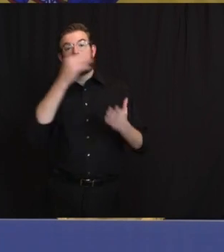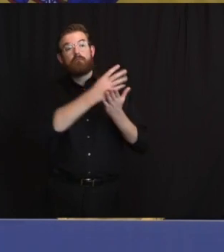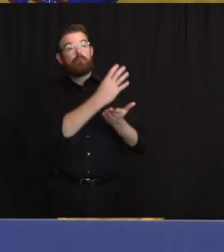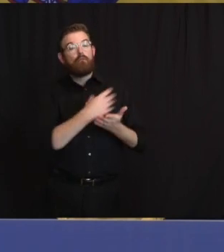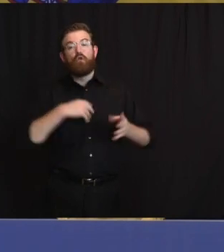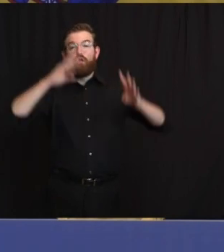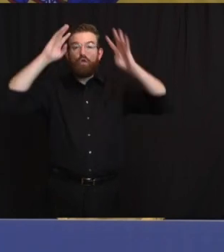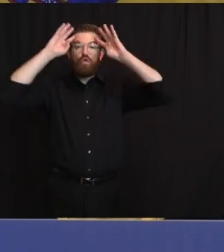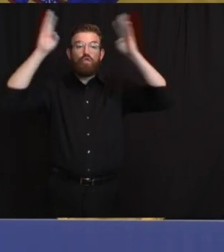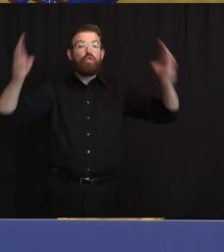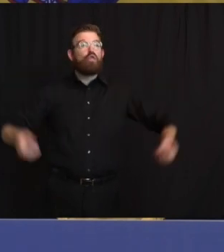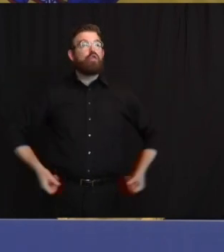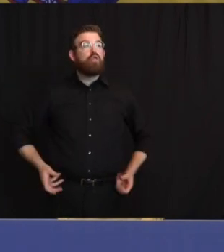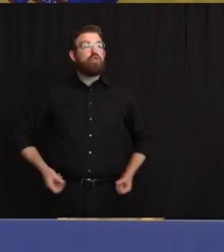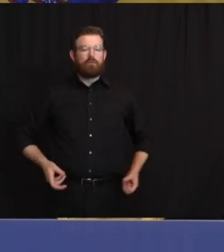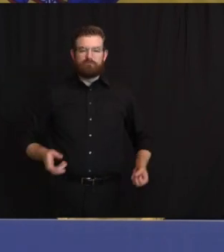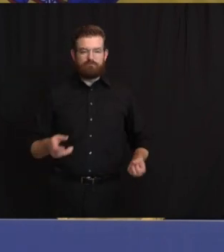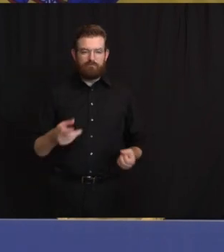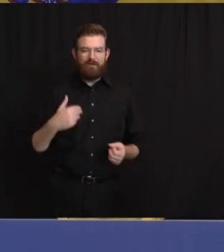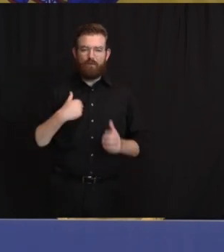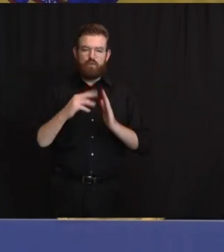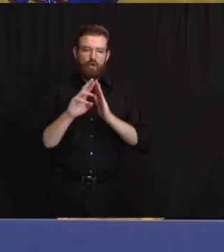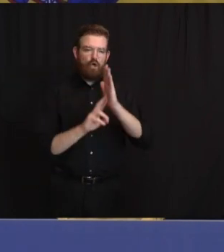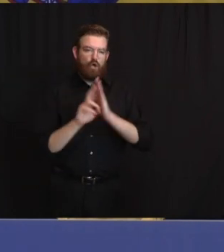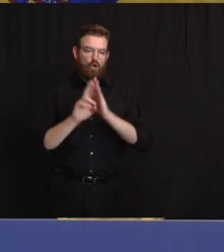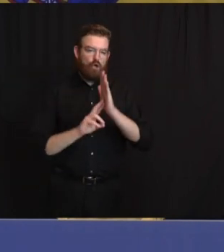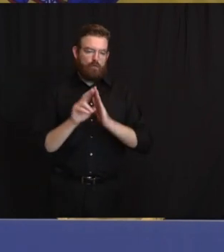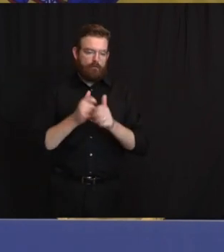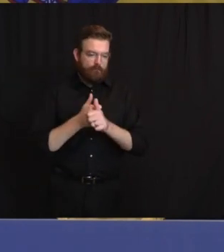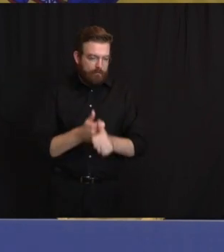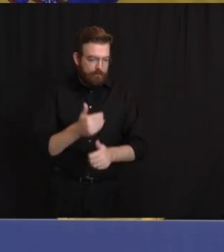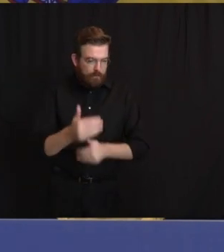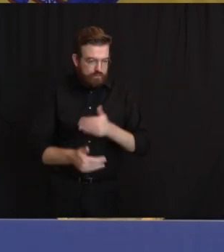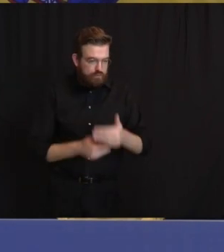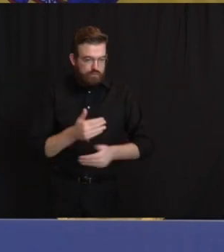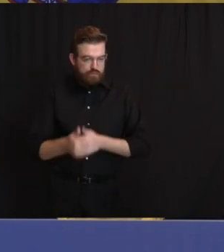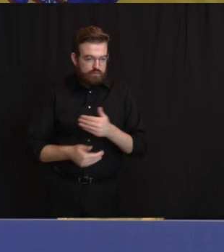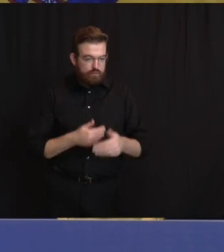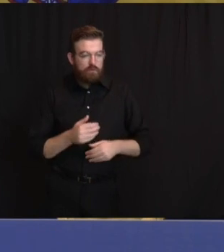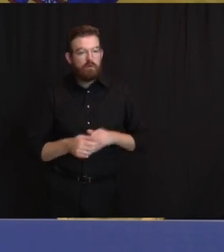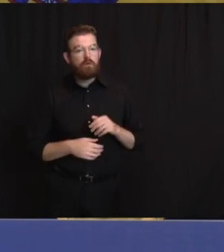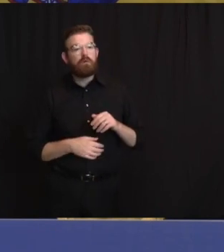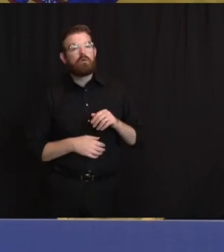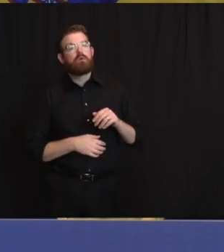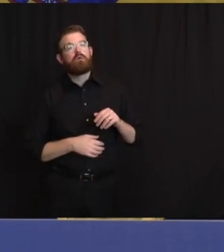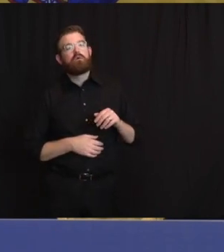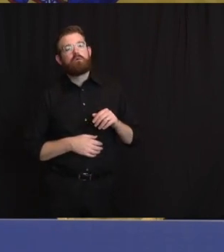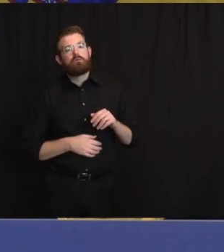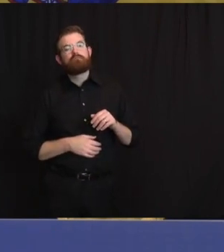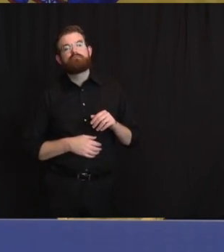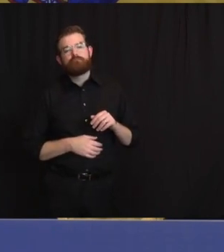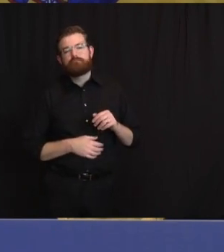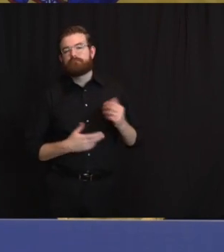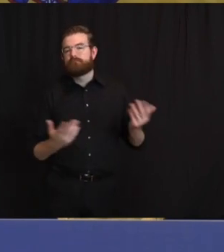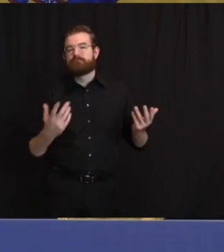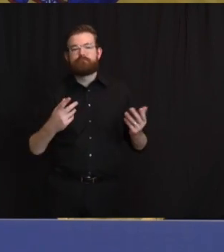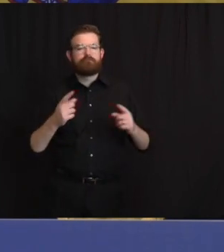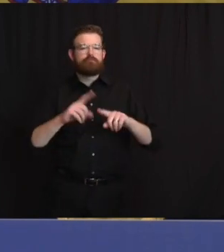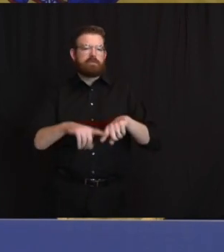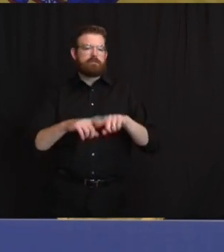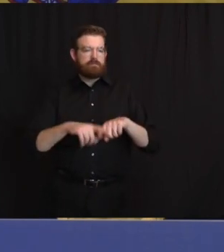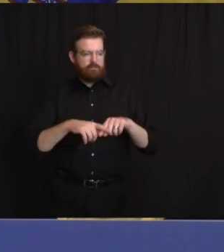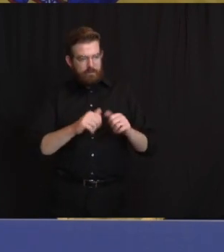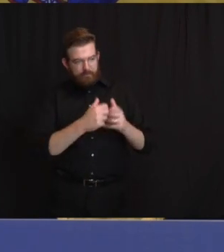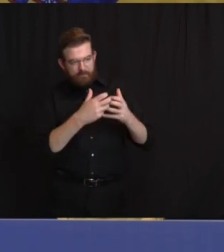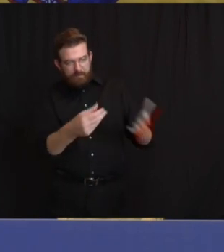including the money that the health department's working on for testing. So depending on the pot of money, we're subject to various forms of guidance. Plus this